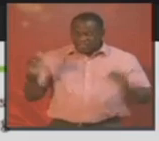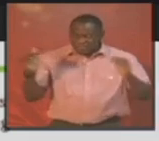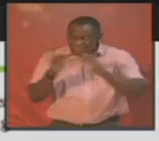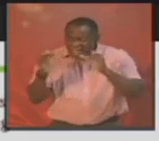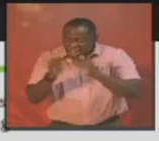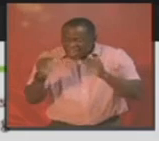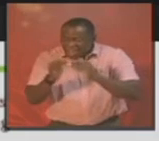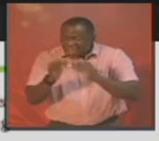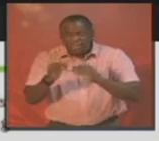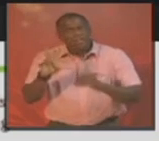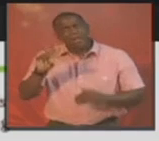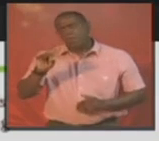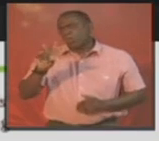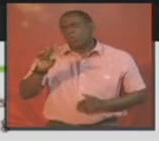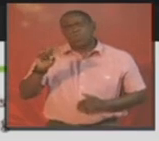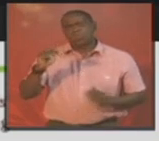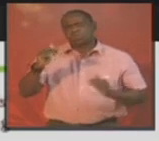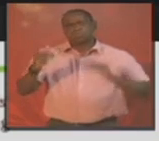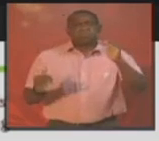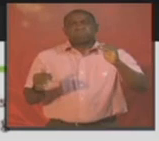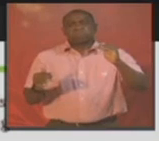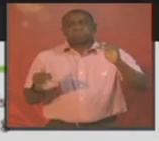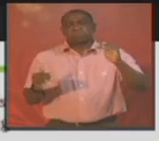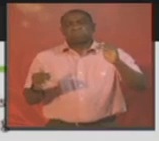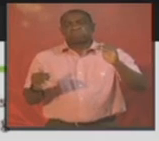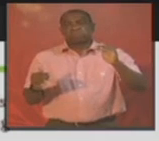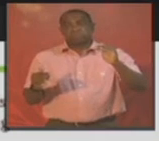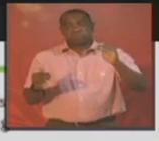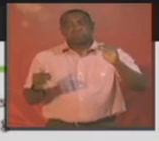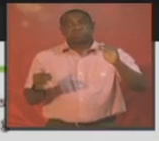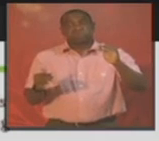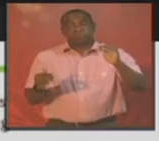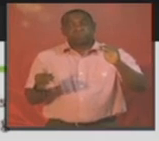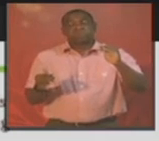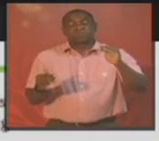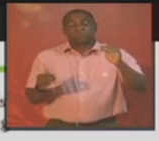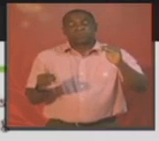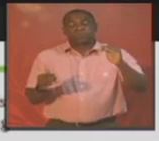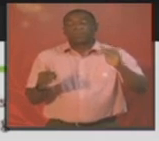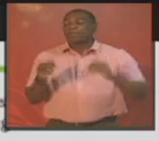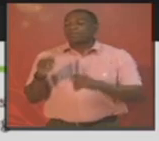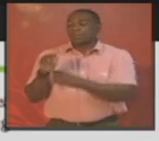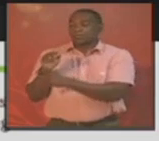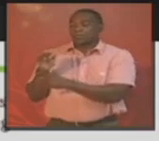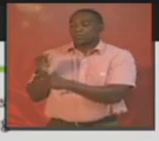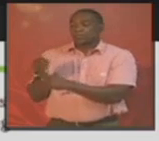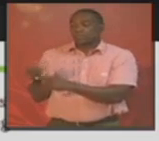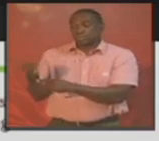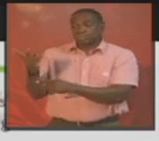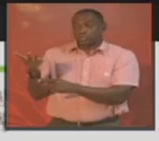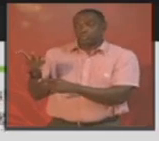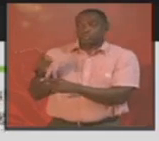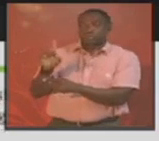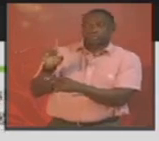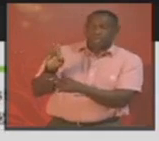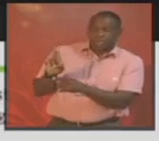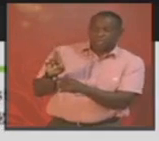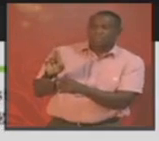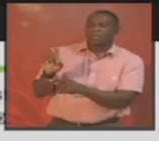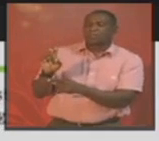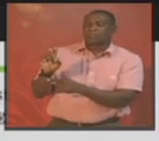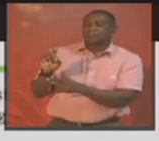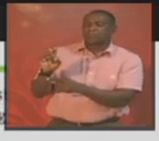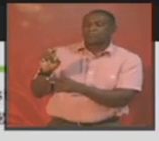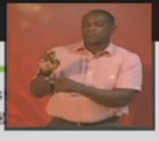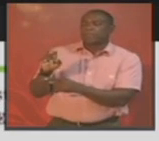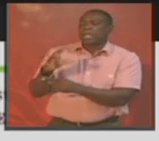is vaccine inequity. And the voices of Dr. Tedros, the UN General Secretary, and together